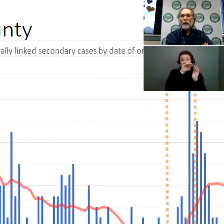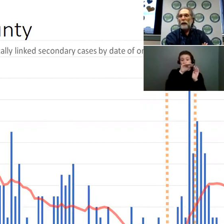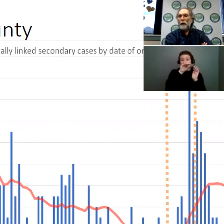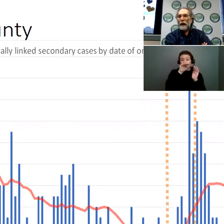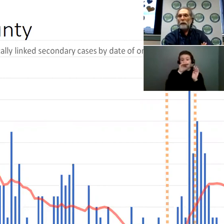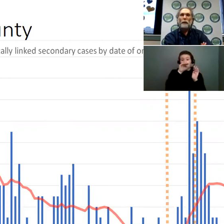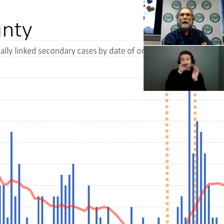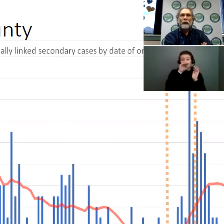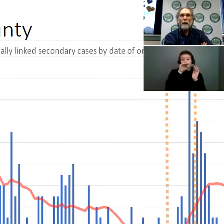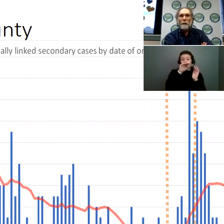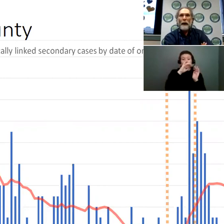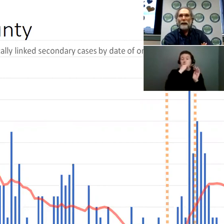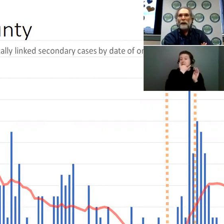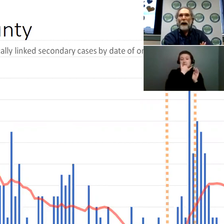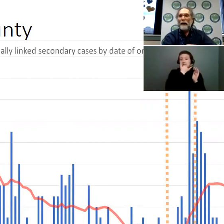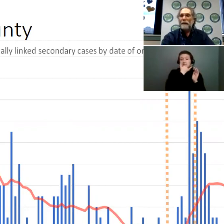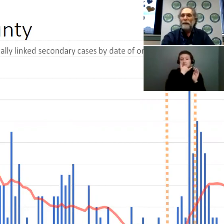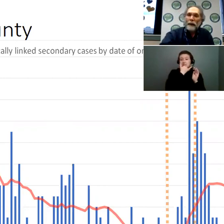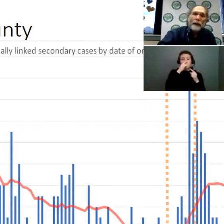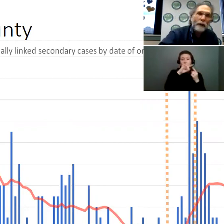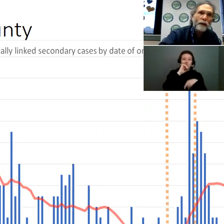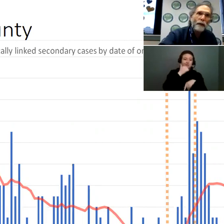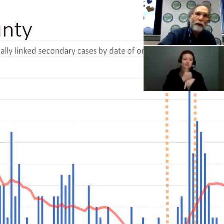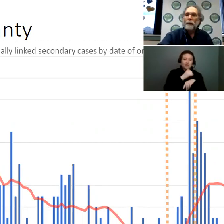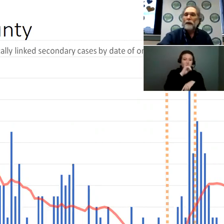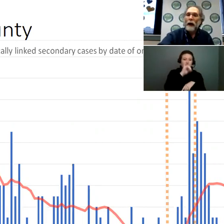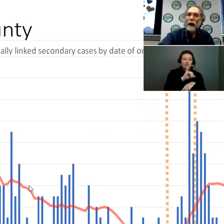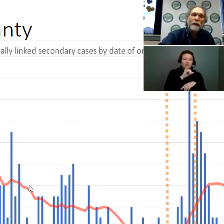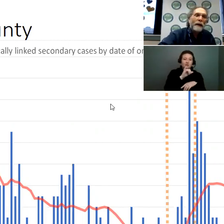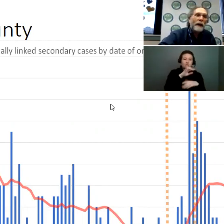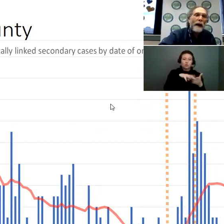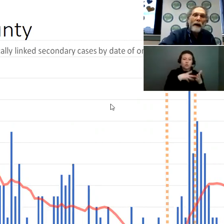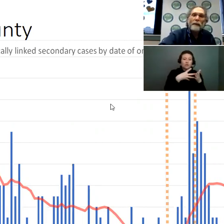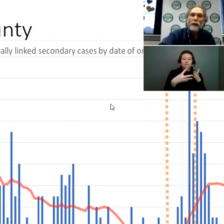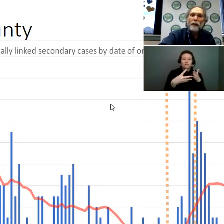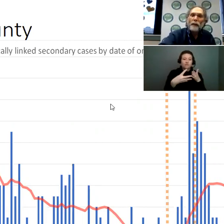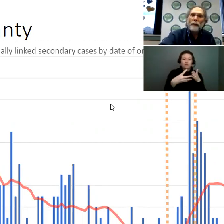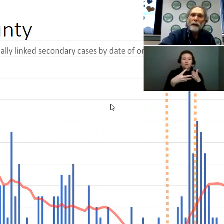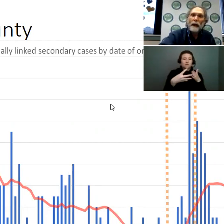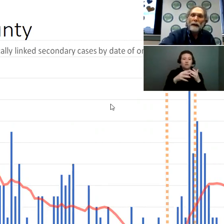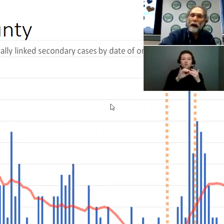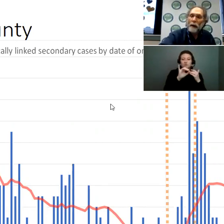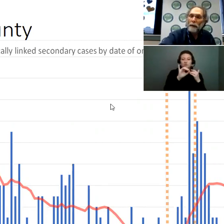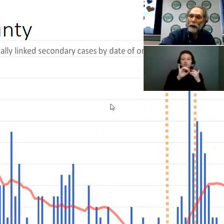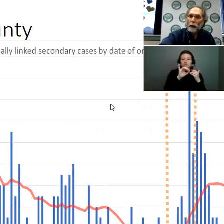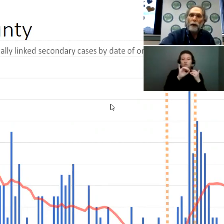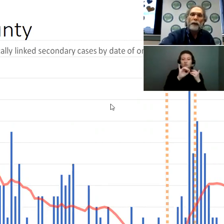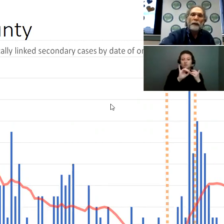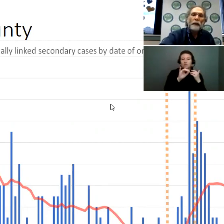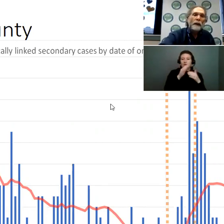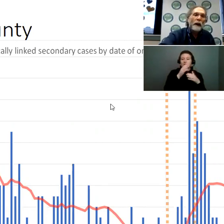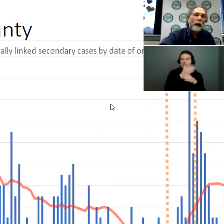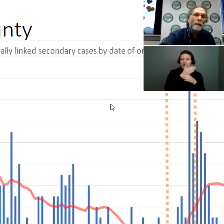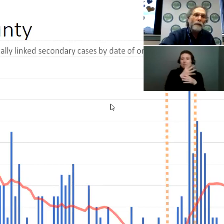a mistake we made when we formatted the graph. It's an average that